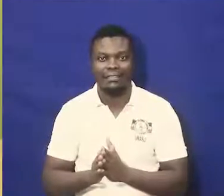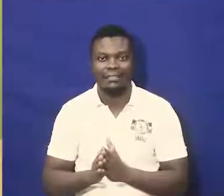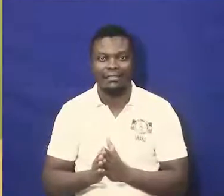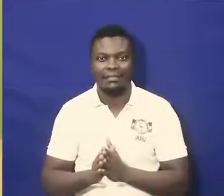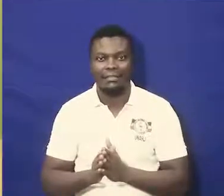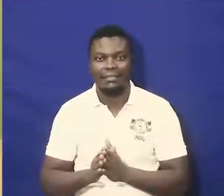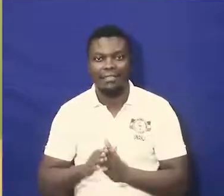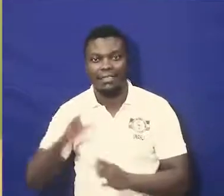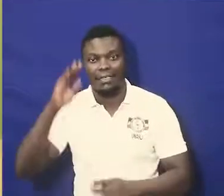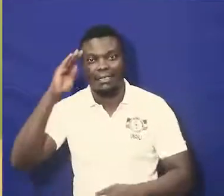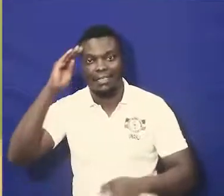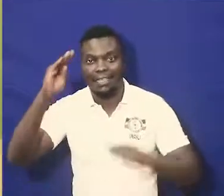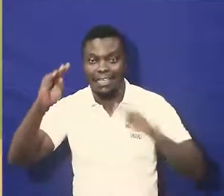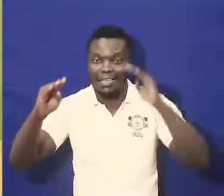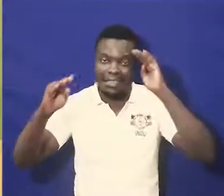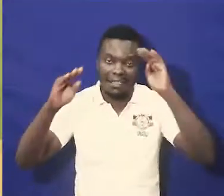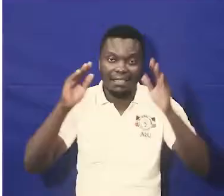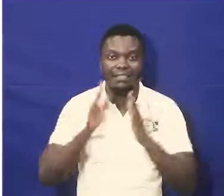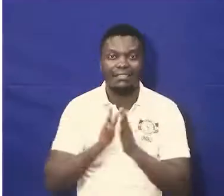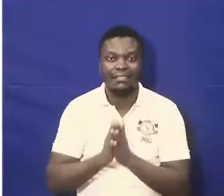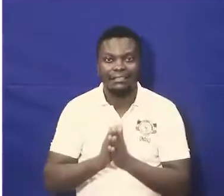Hello, our dear viewers.